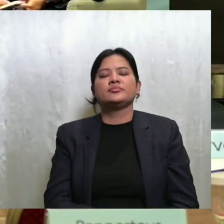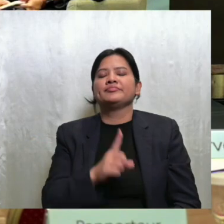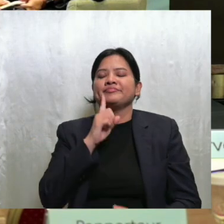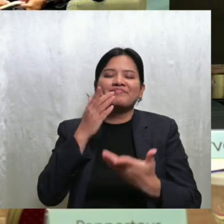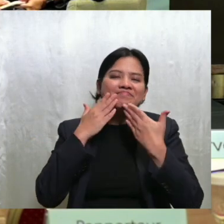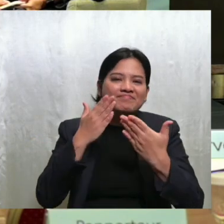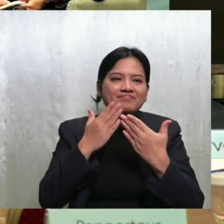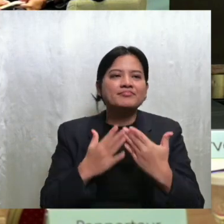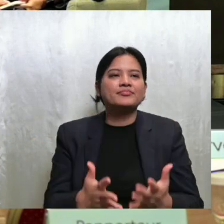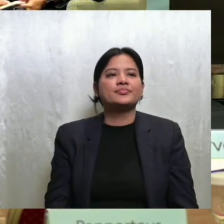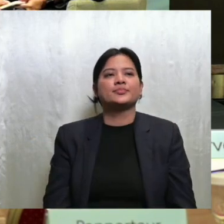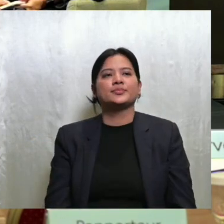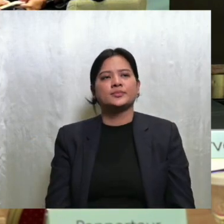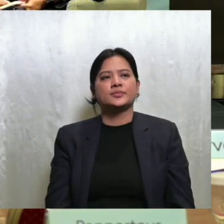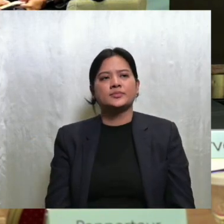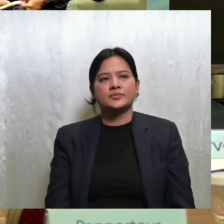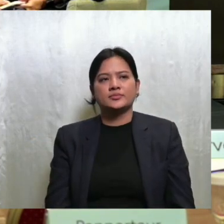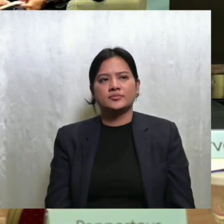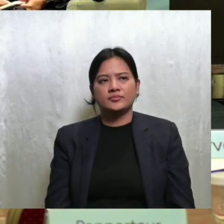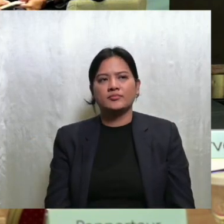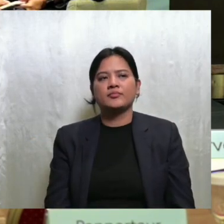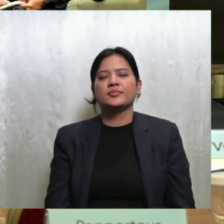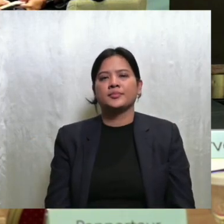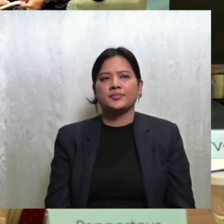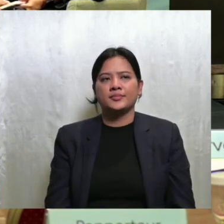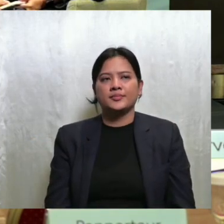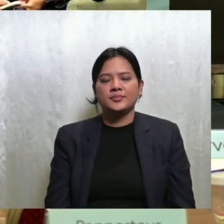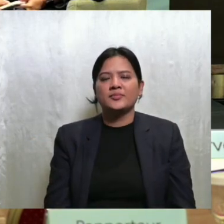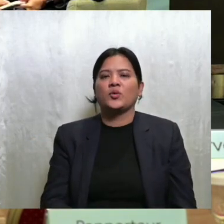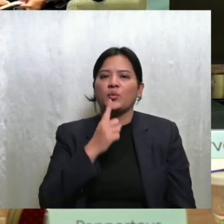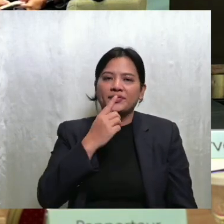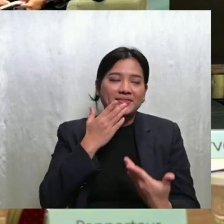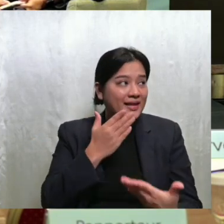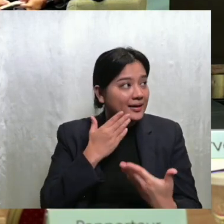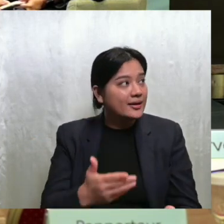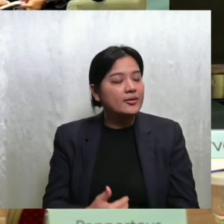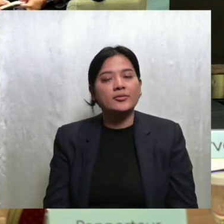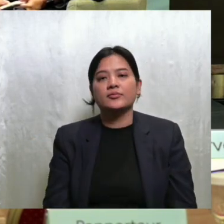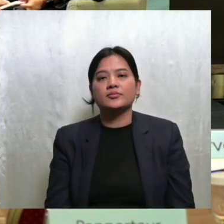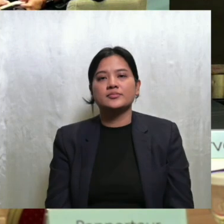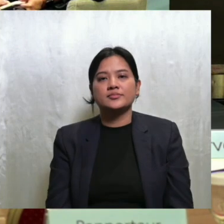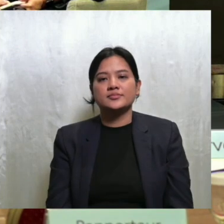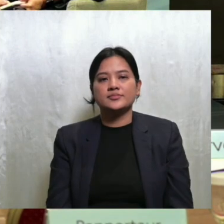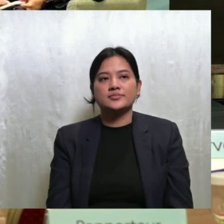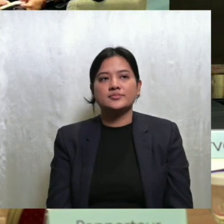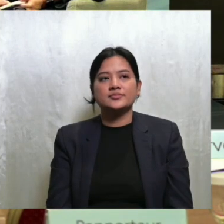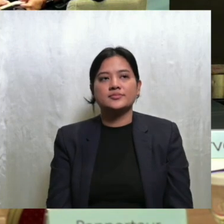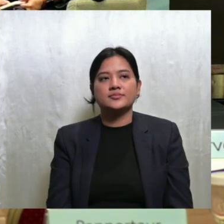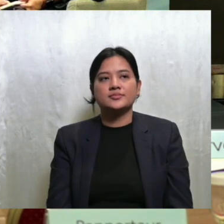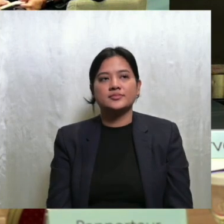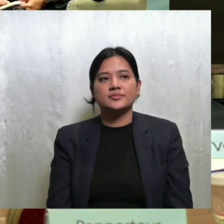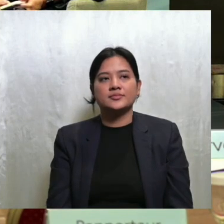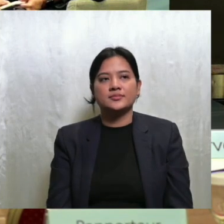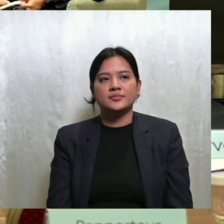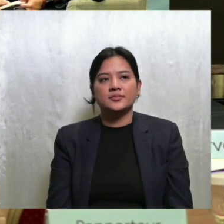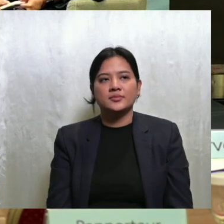So what I'm hearing there is really we need to remember what the implications are of whatever we're putting out into the universe, rather than